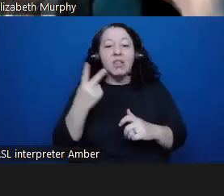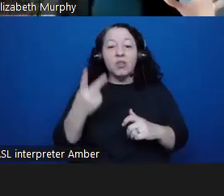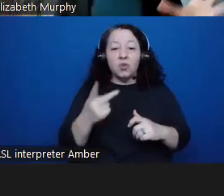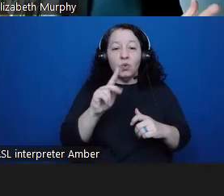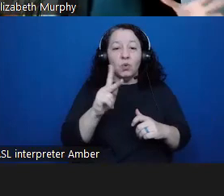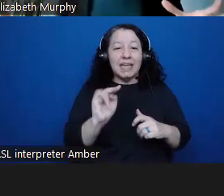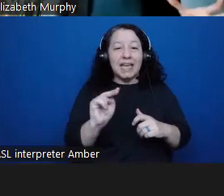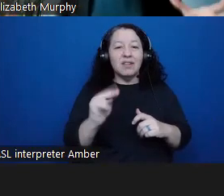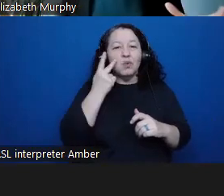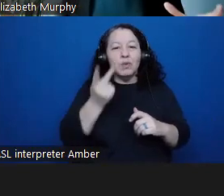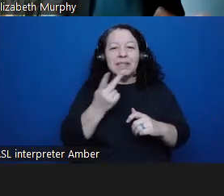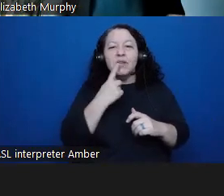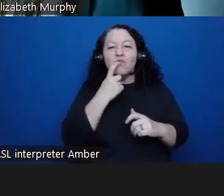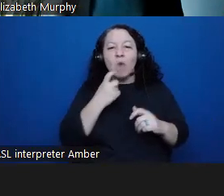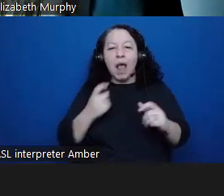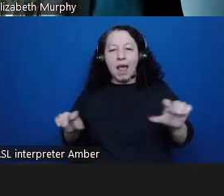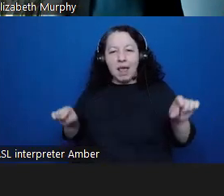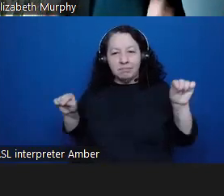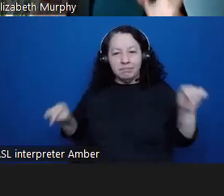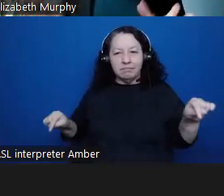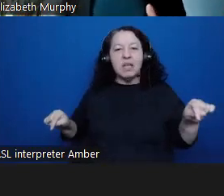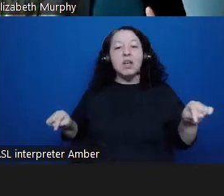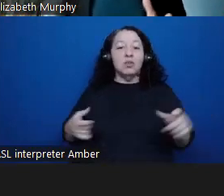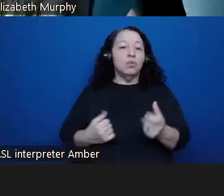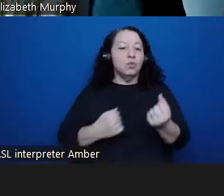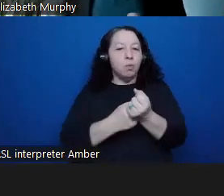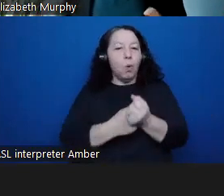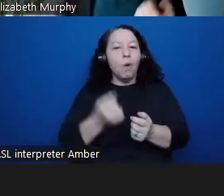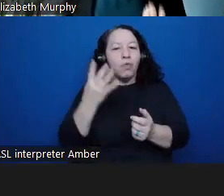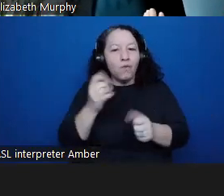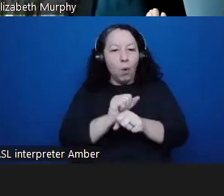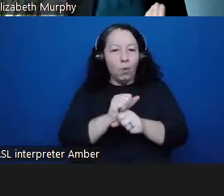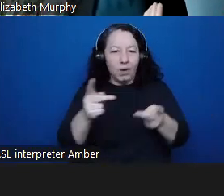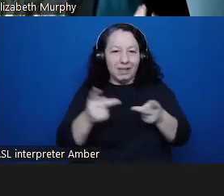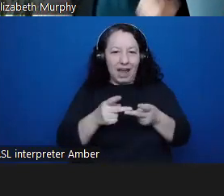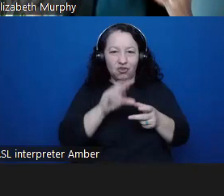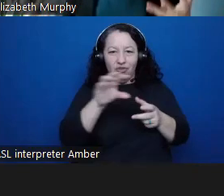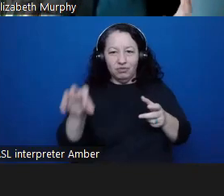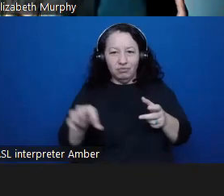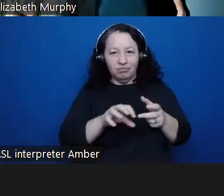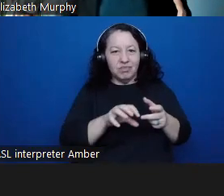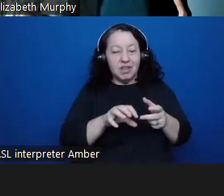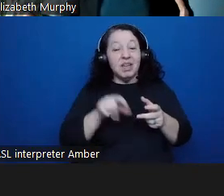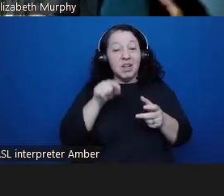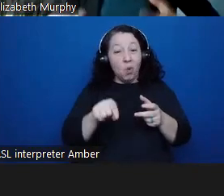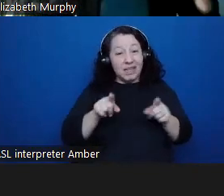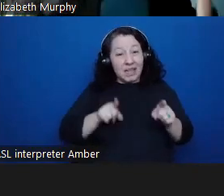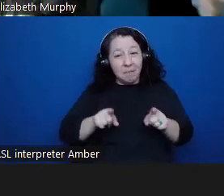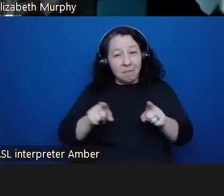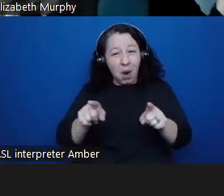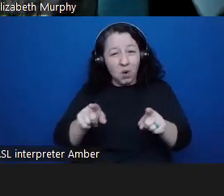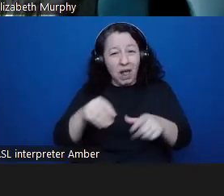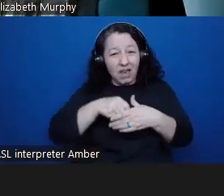to accompany the 4 workstations. Now, this sort of parallel infrastructure is suggestive of a group